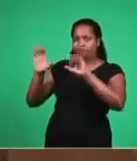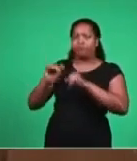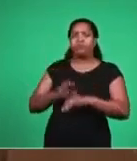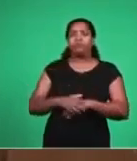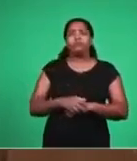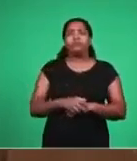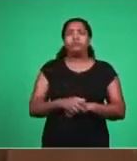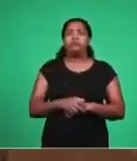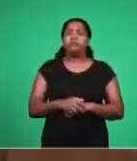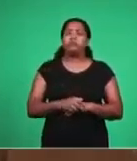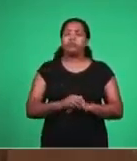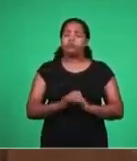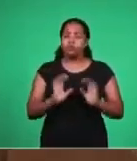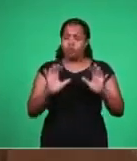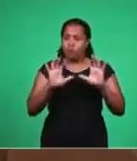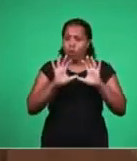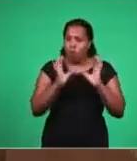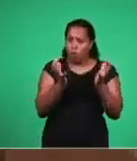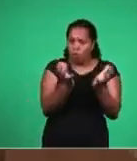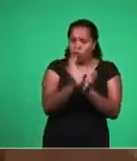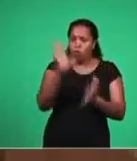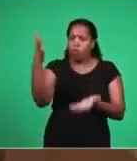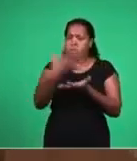with eternity,